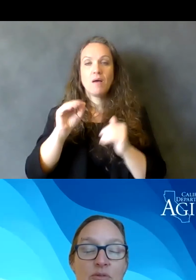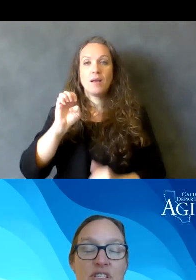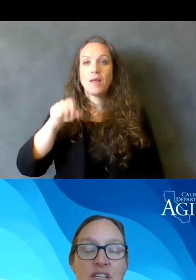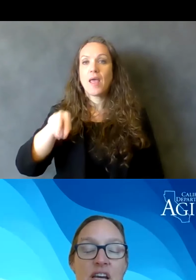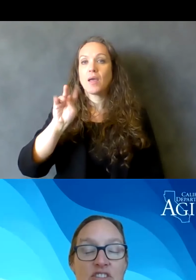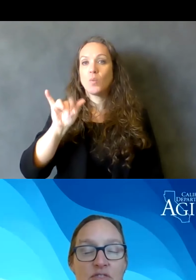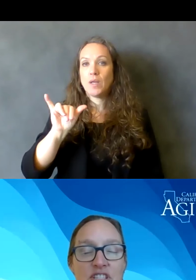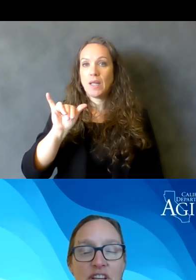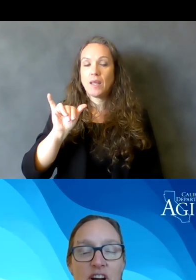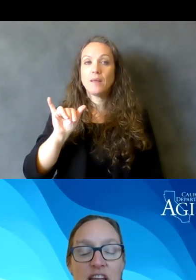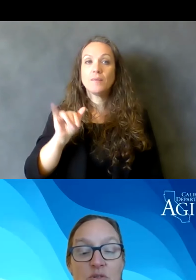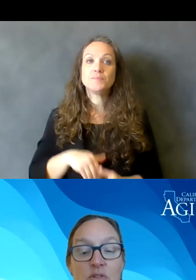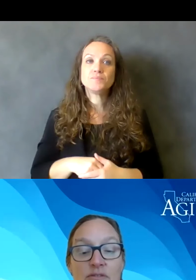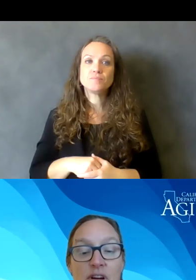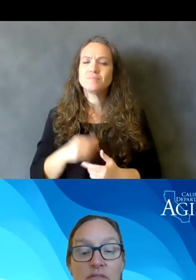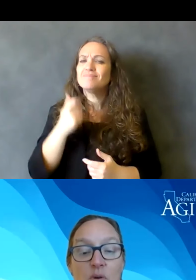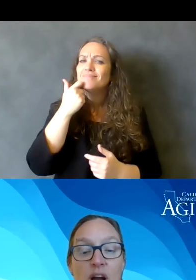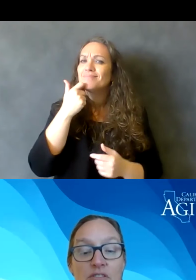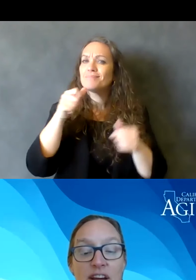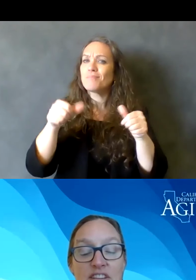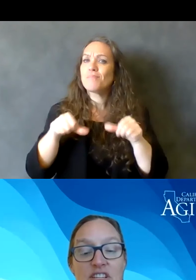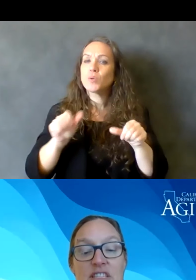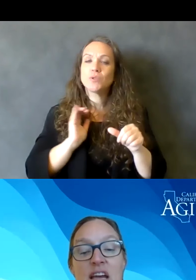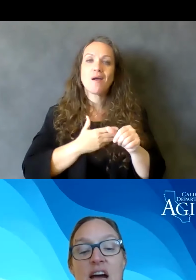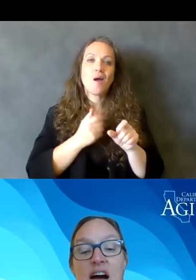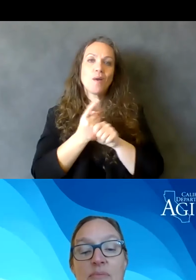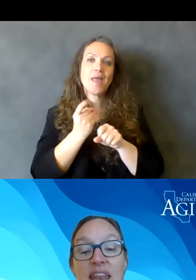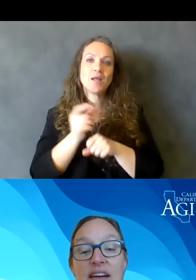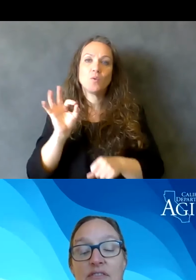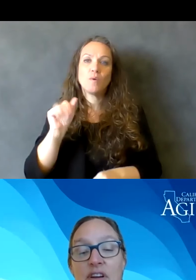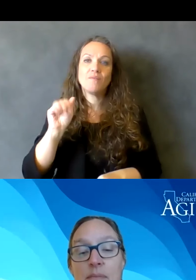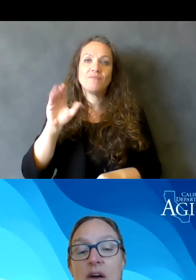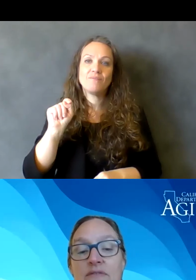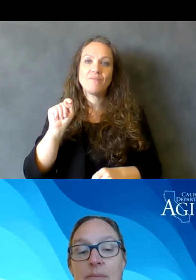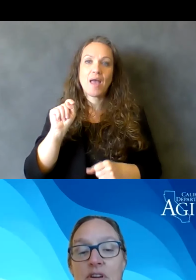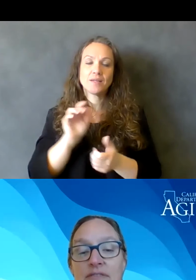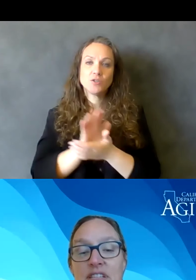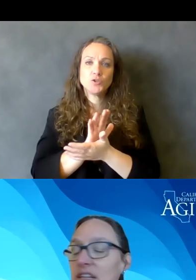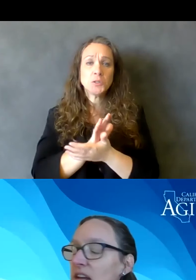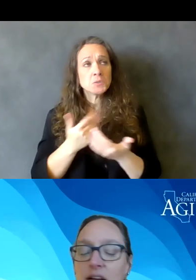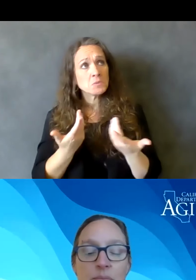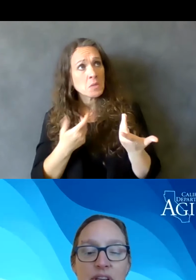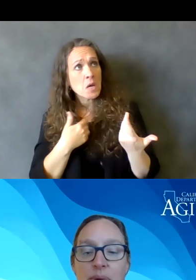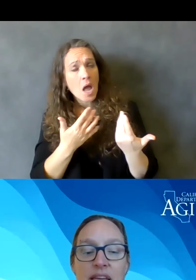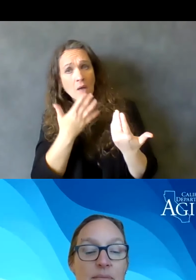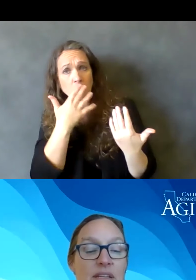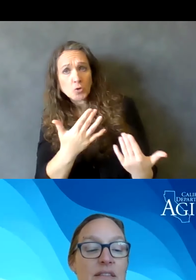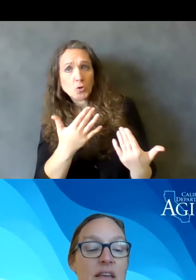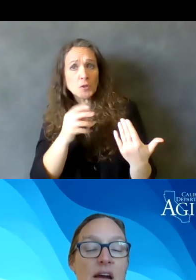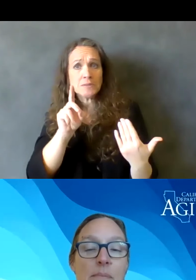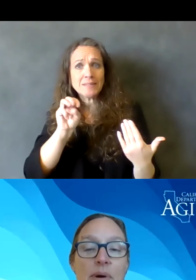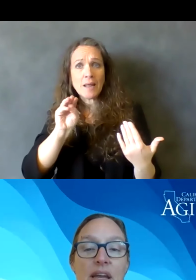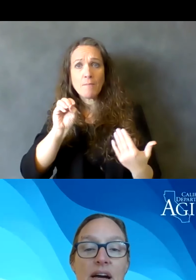have posted just recently our annual required fact sheets that have a fair amount of demographic data, not complete by any